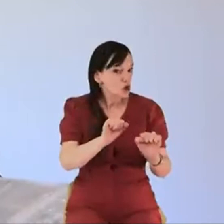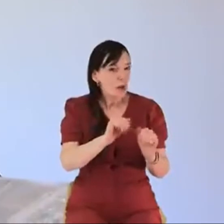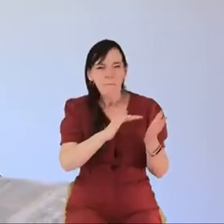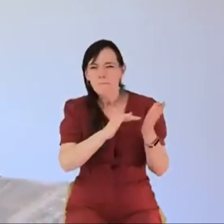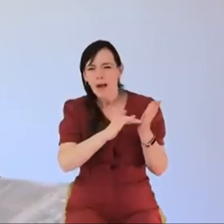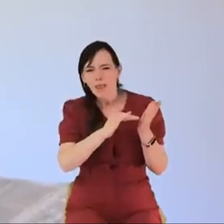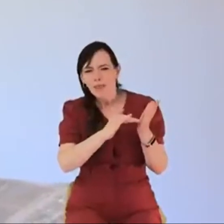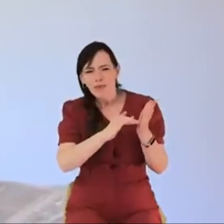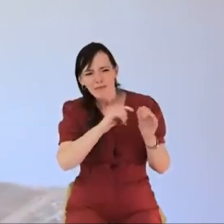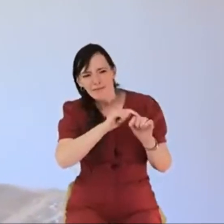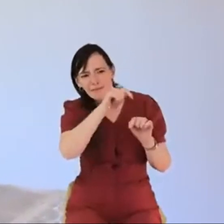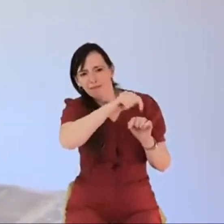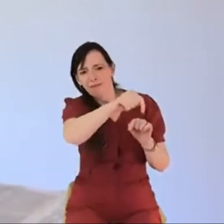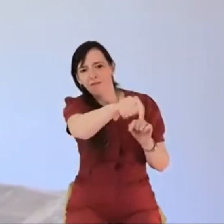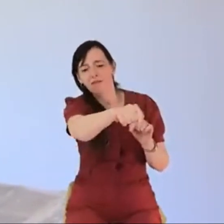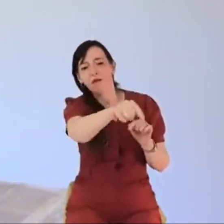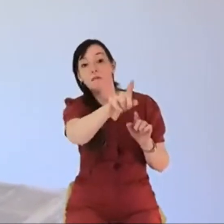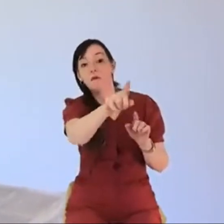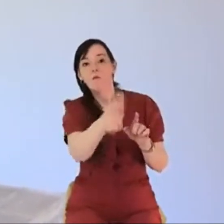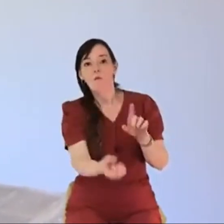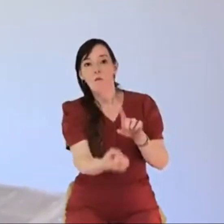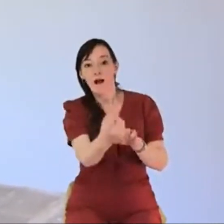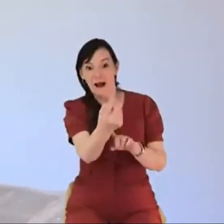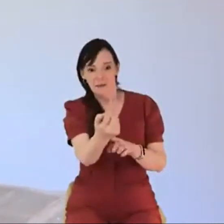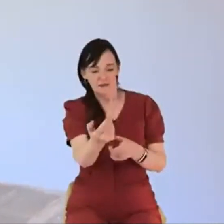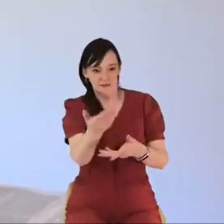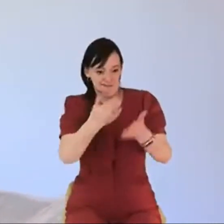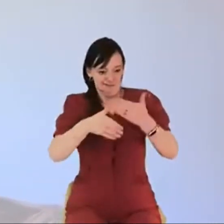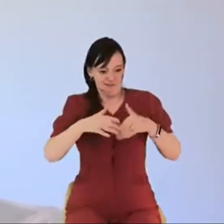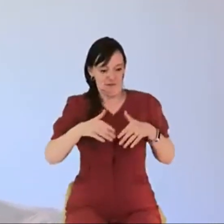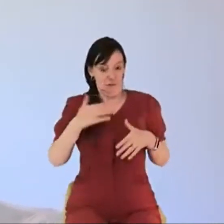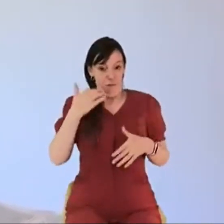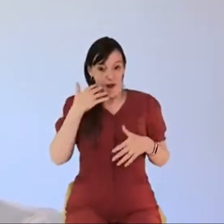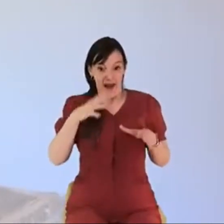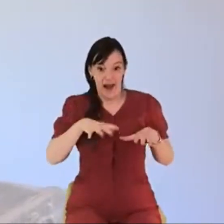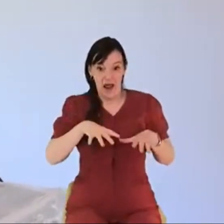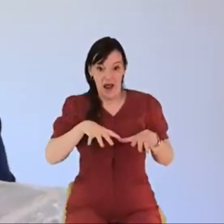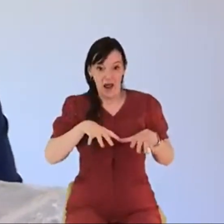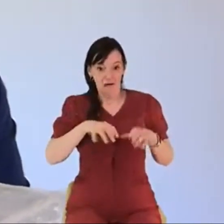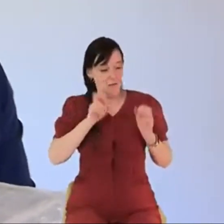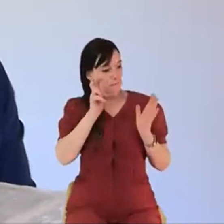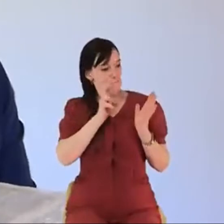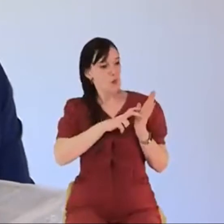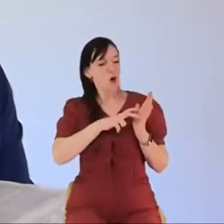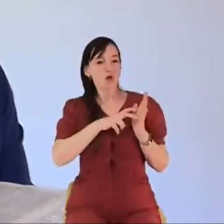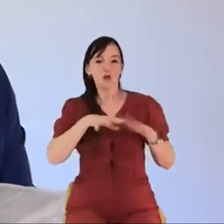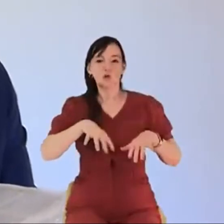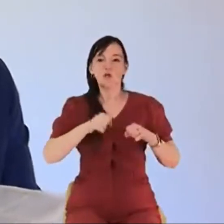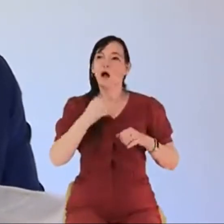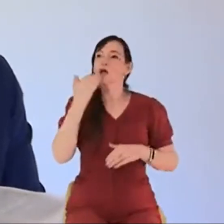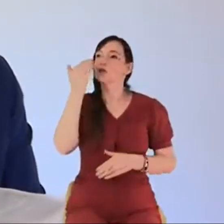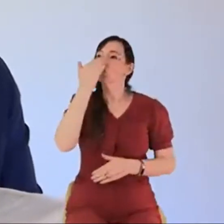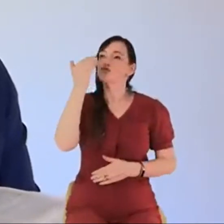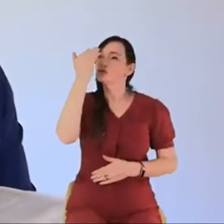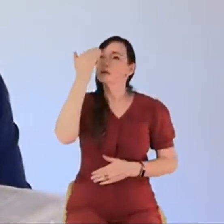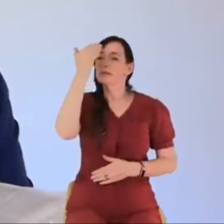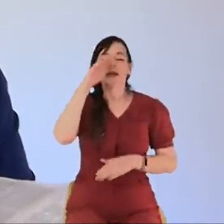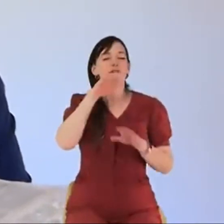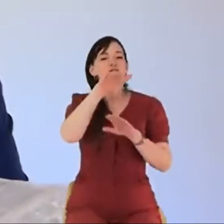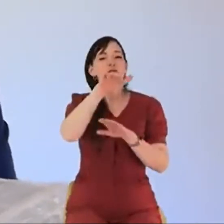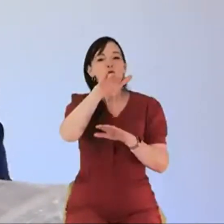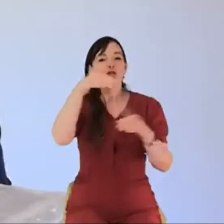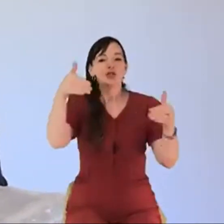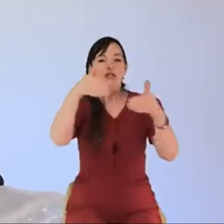what happens to you? Soon as it's booked Soon as it's booked, you start dreaming of the day You can